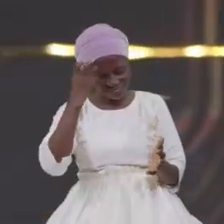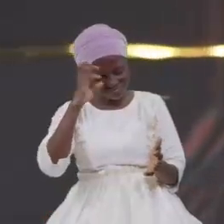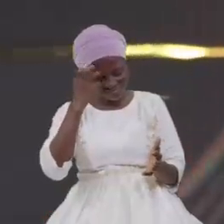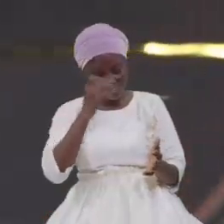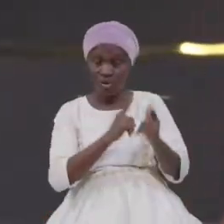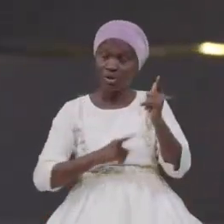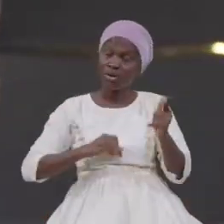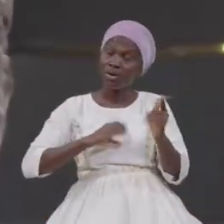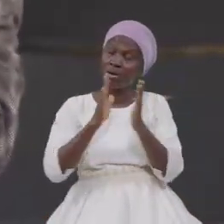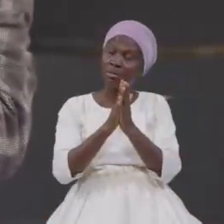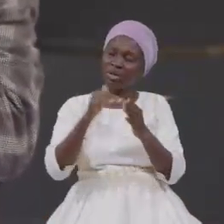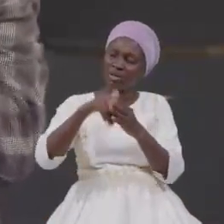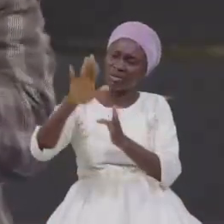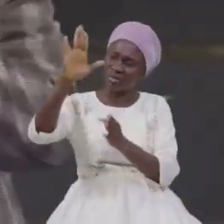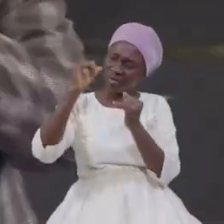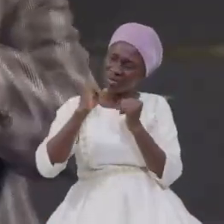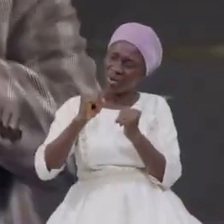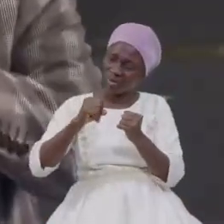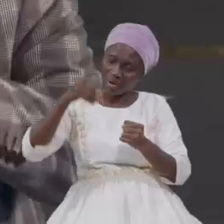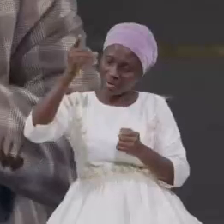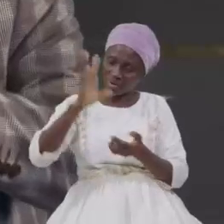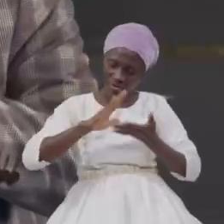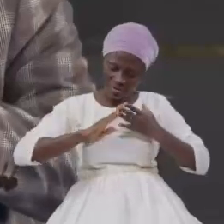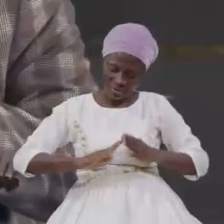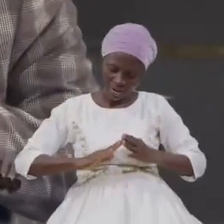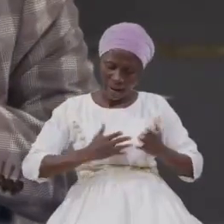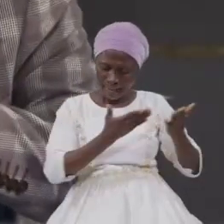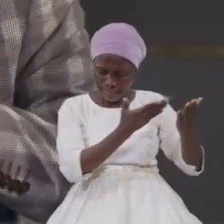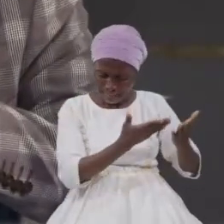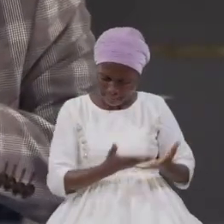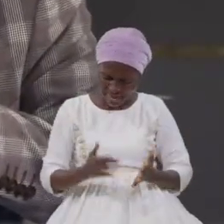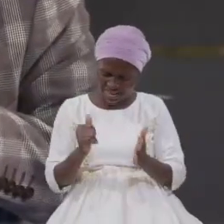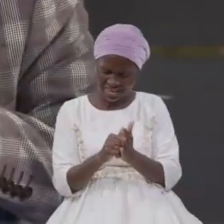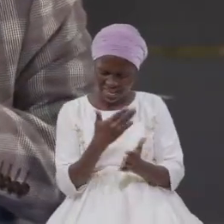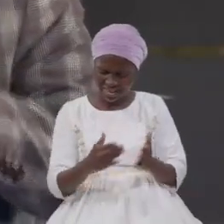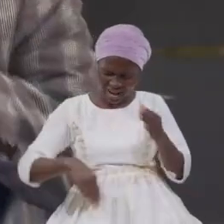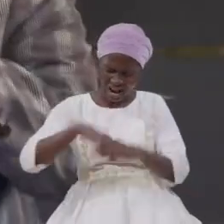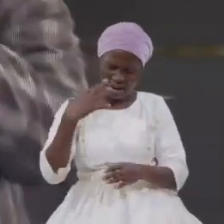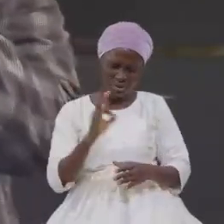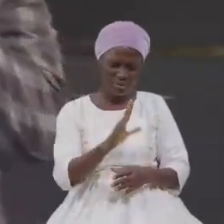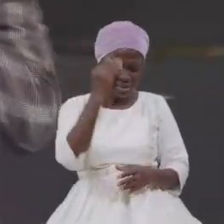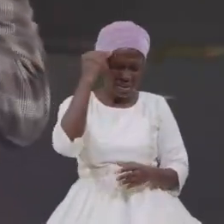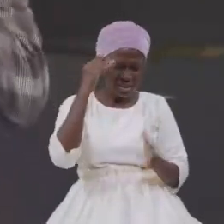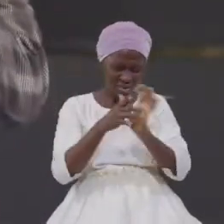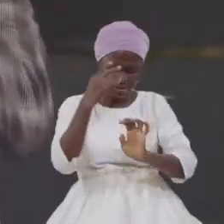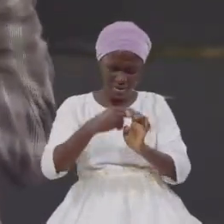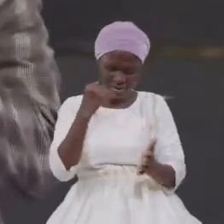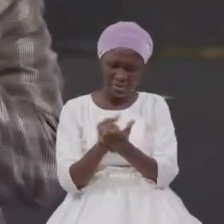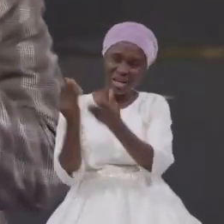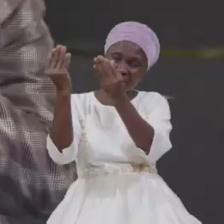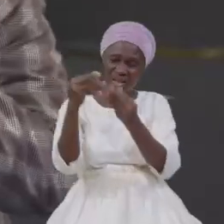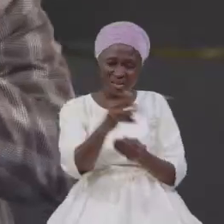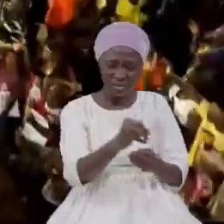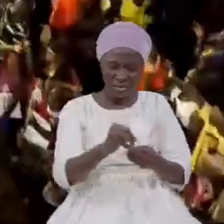your power, God of peace, bring that thing out of their head. Give them relief and